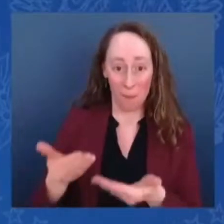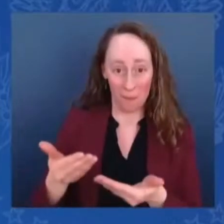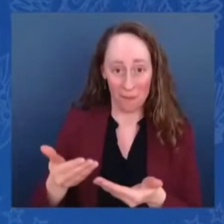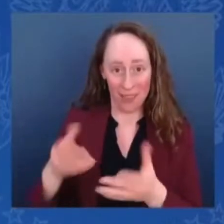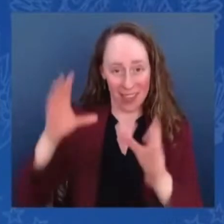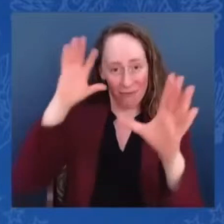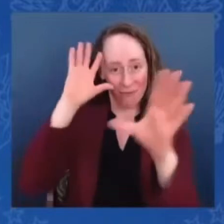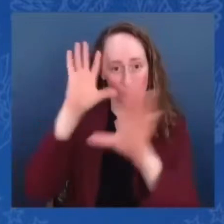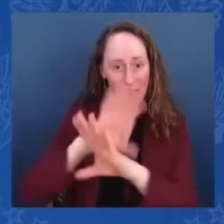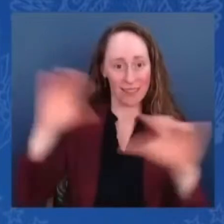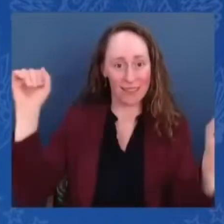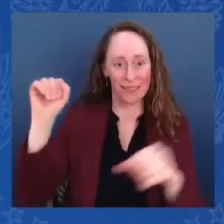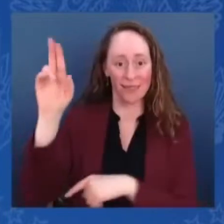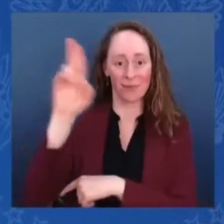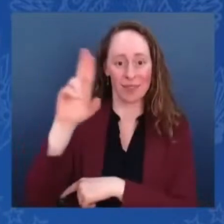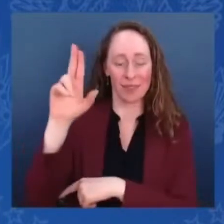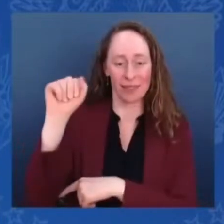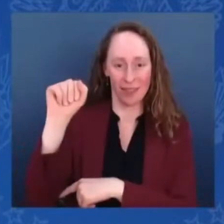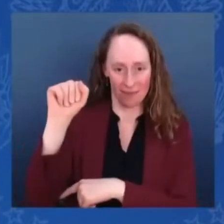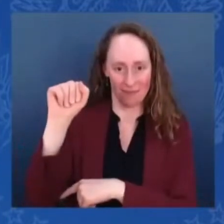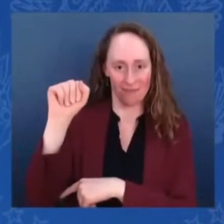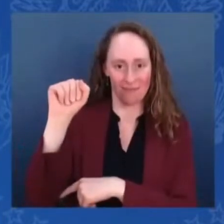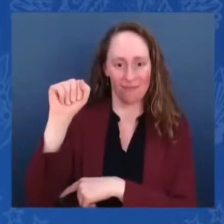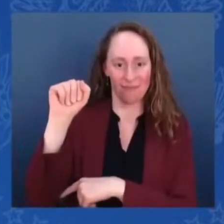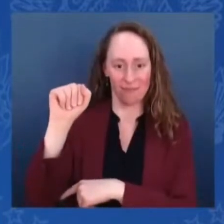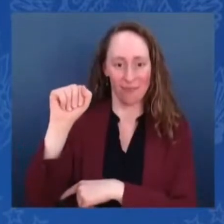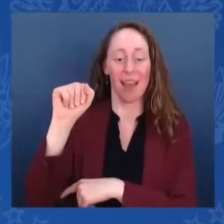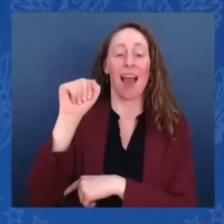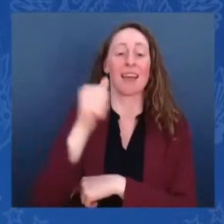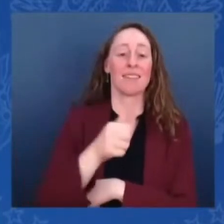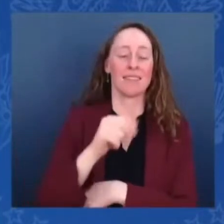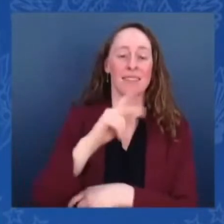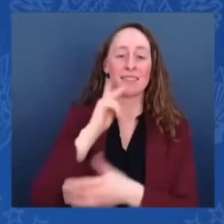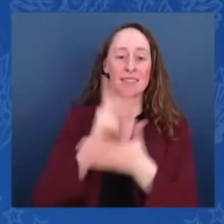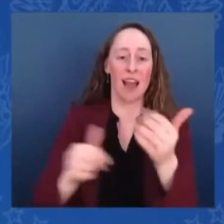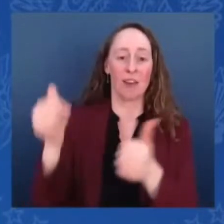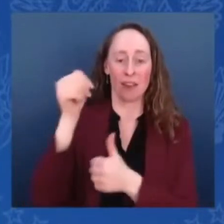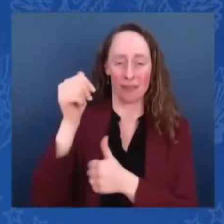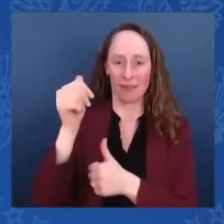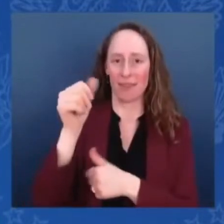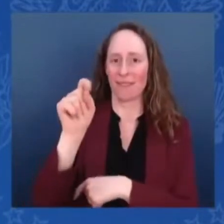Secretary of State Anthony Blinken.